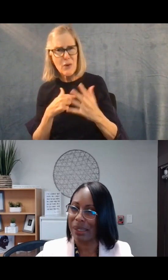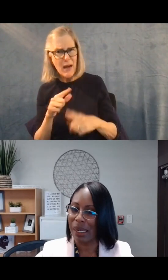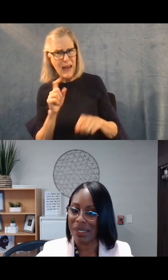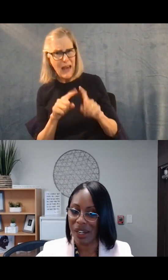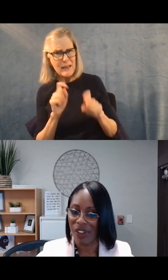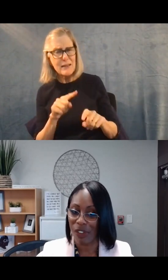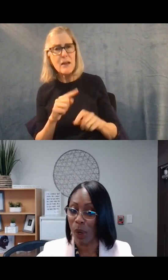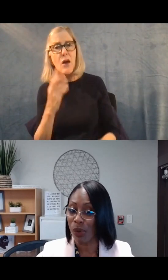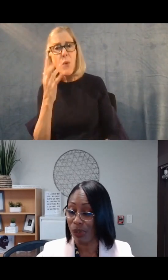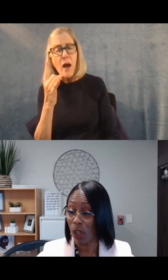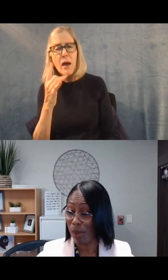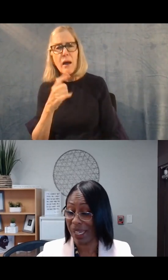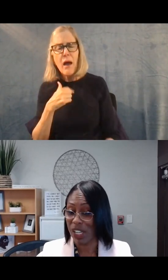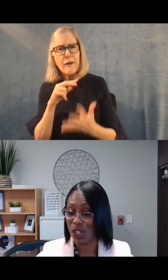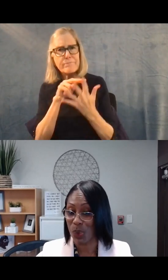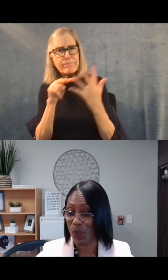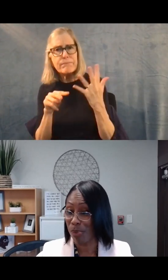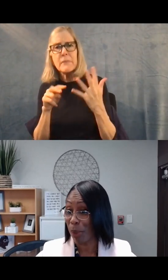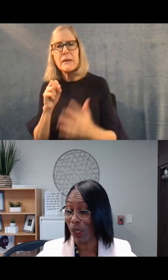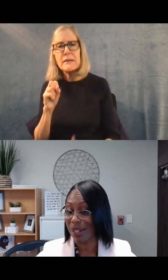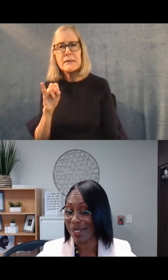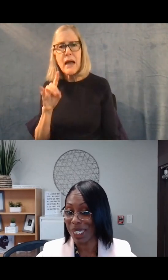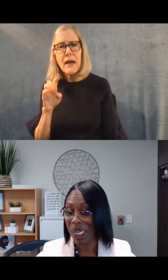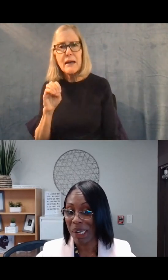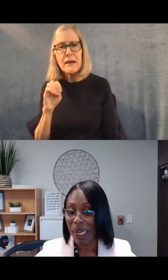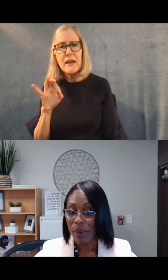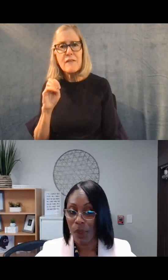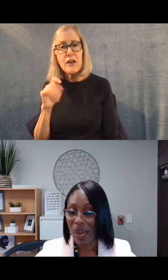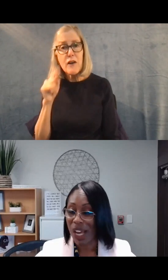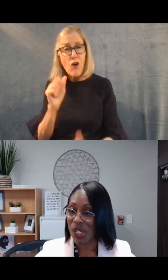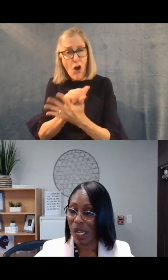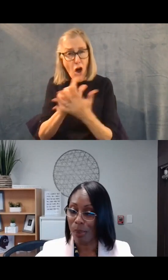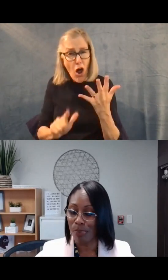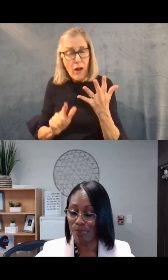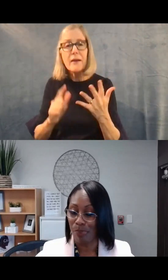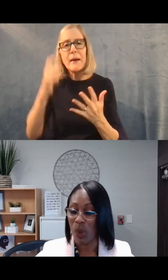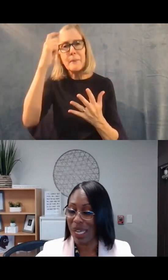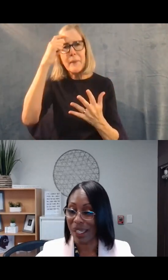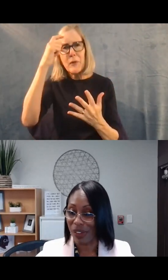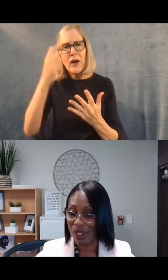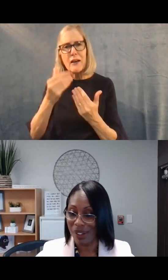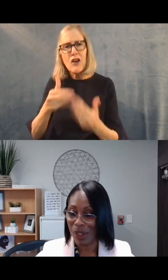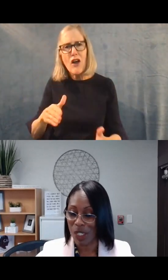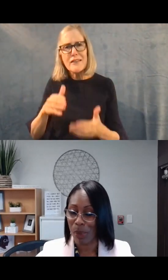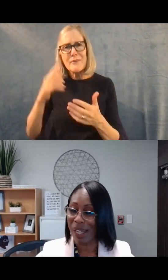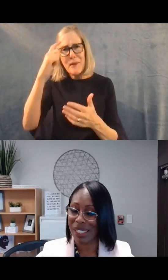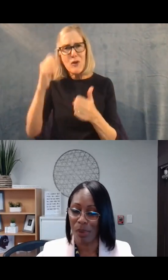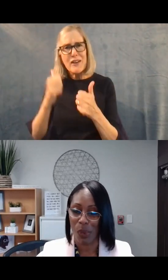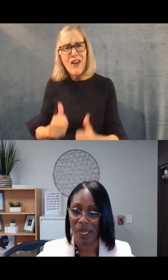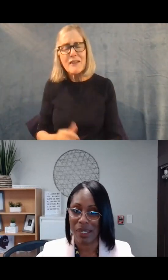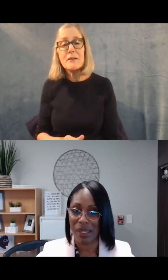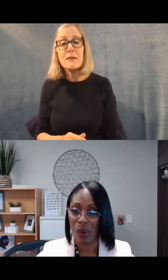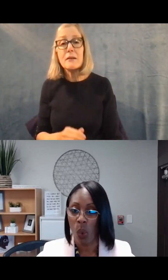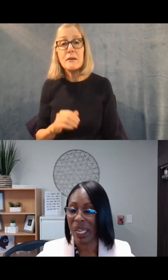that a side effect for all of the medications were memory loss. The rationale was not given. The response